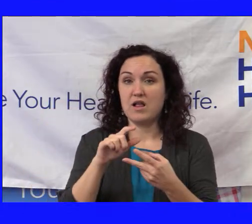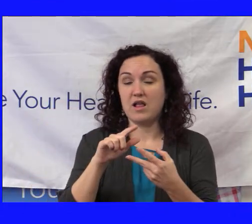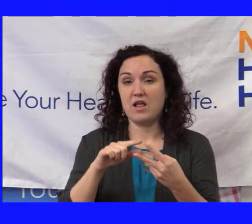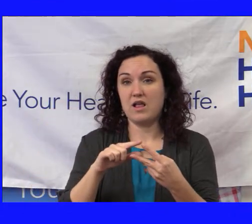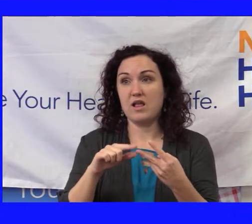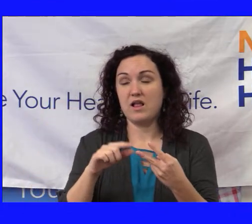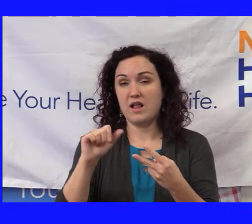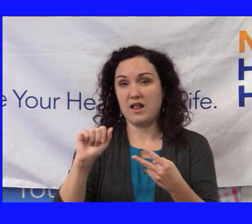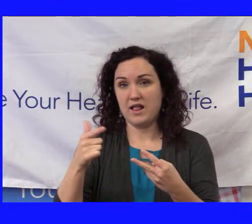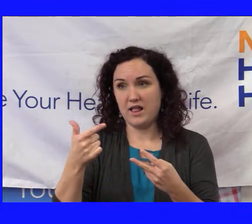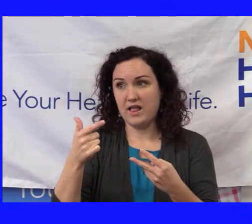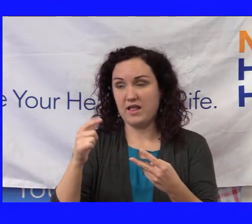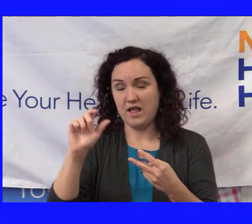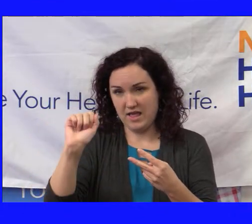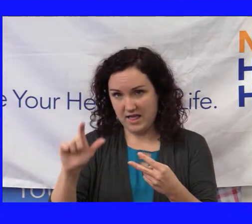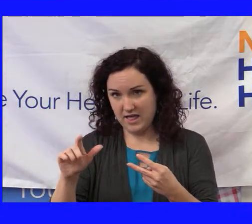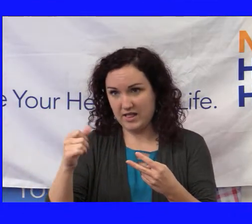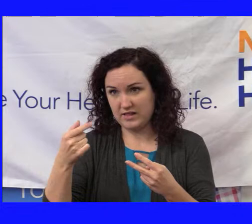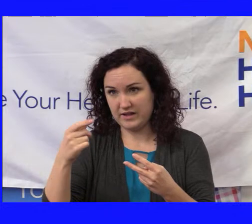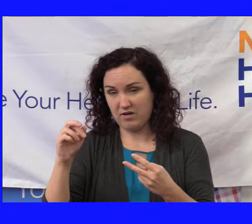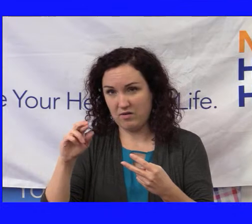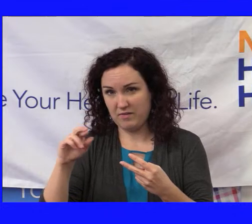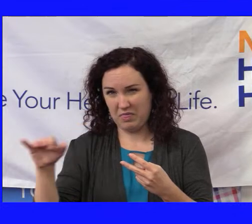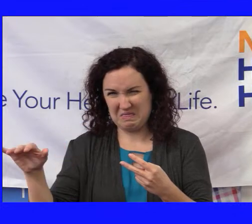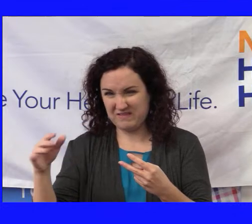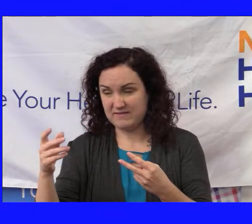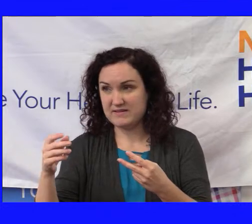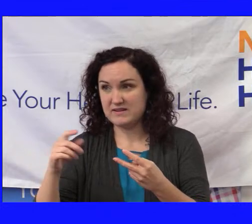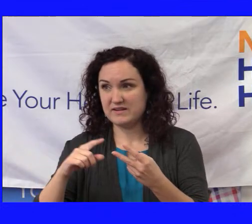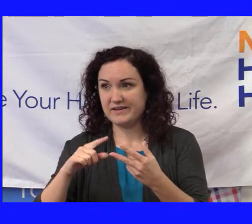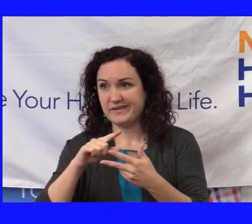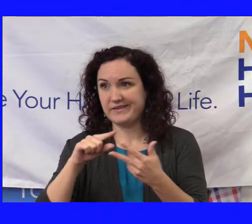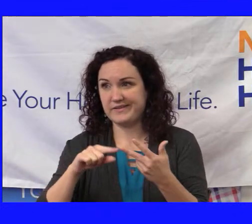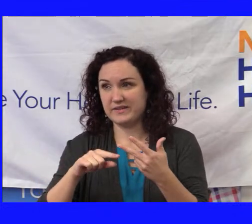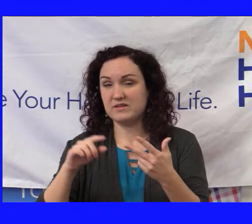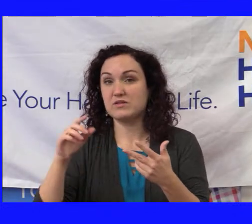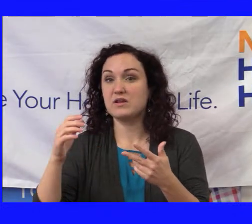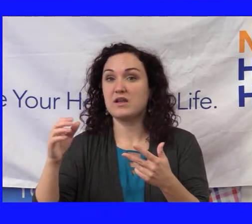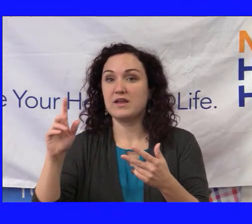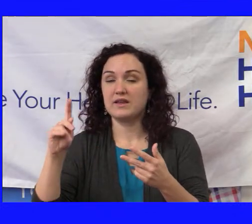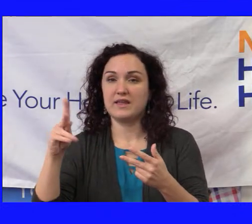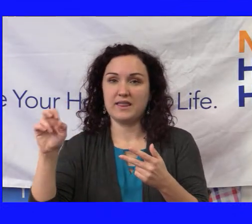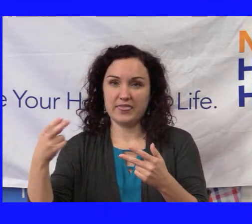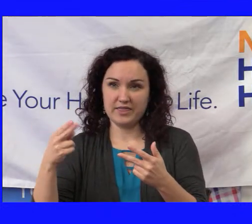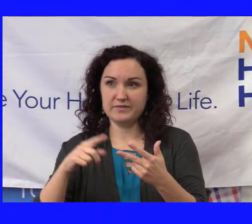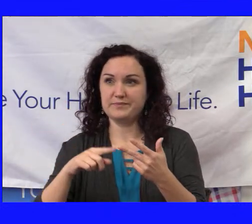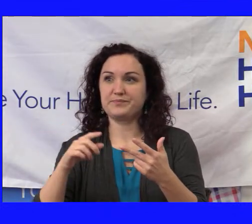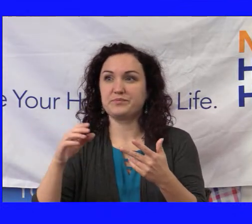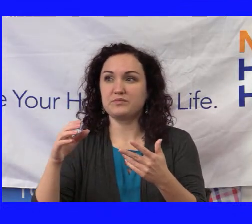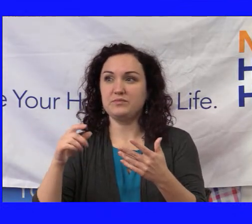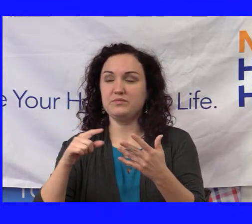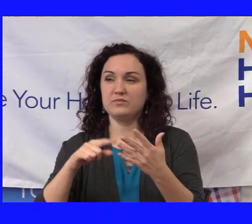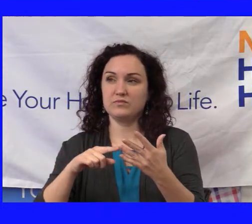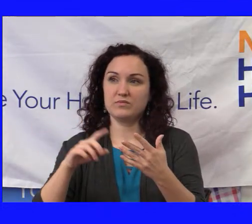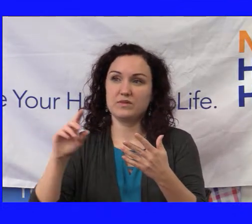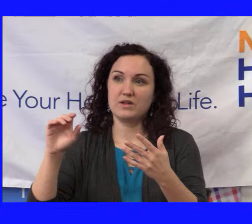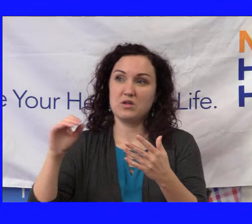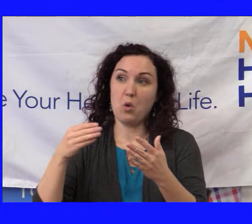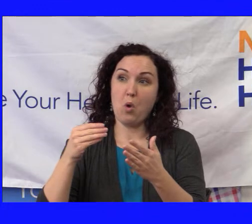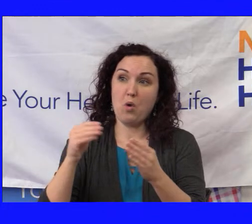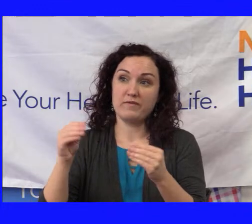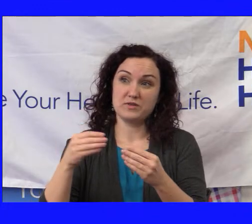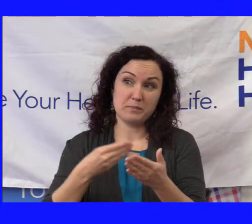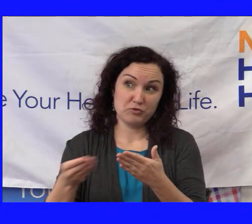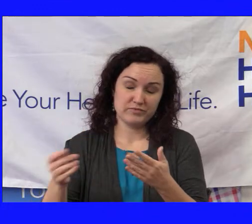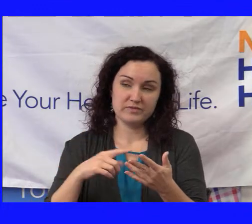Garofalo, Senior AVP of EITS, Keith Talbay of the Office of Legal Affairs, Joe Wilson's the Office of